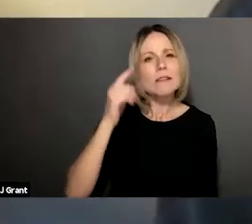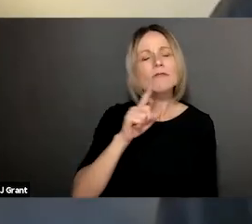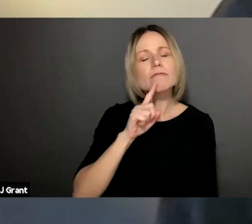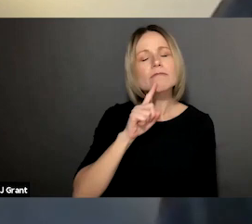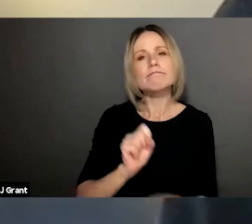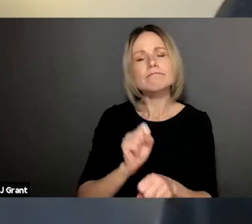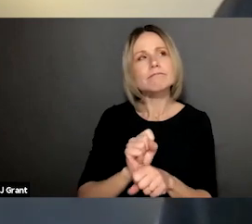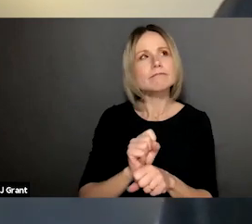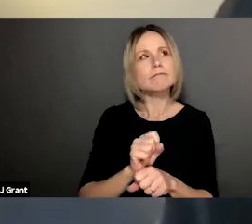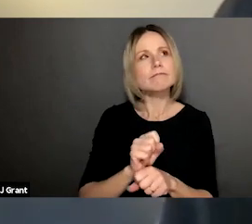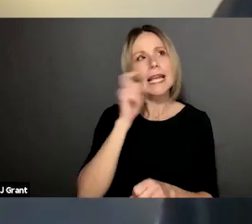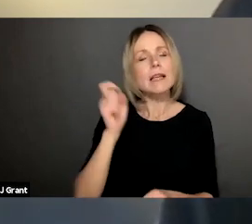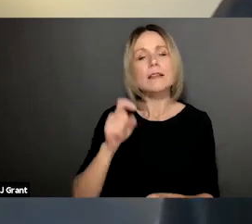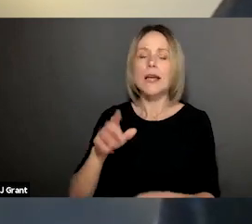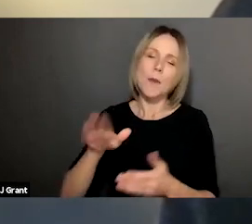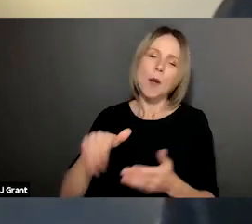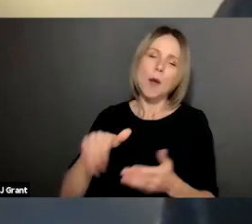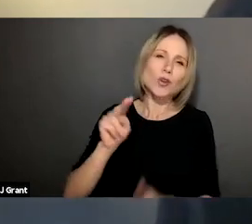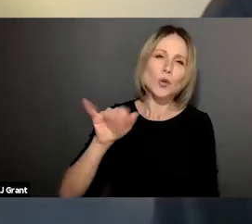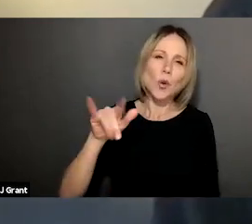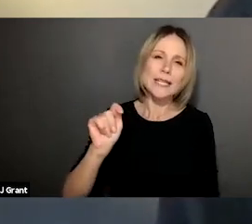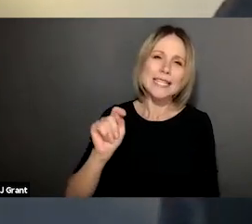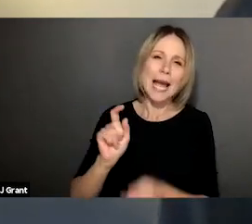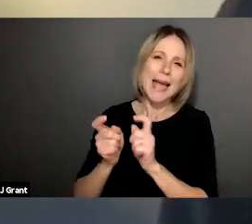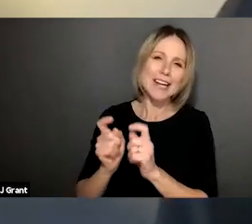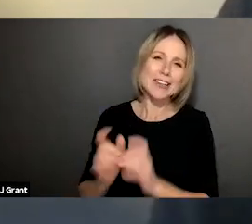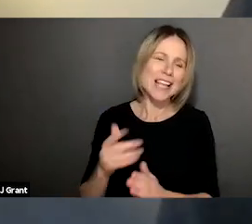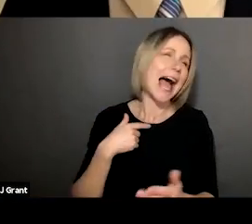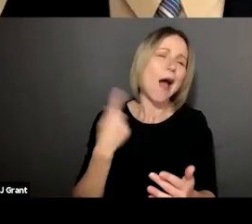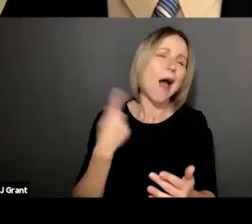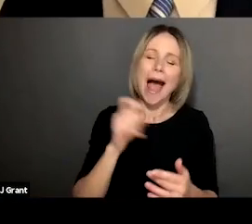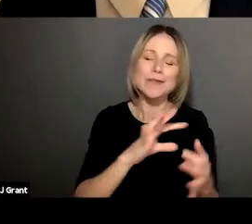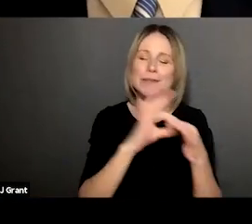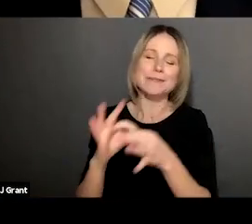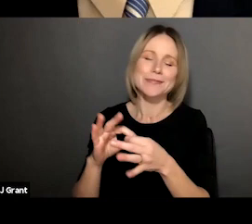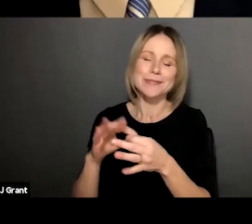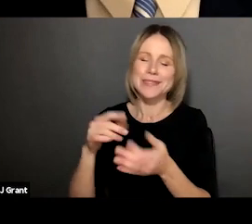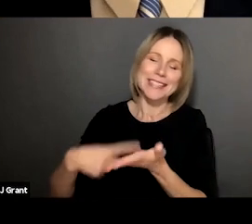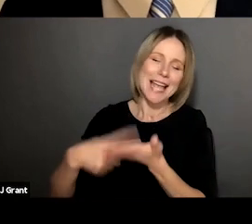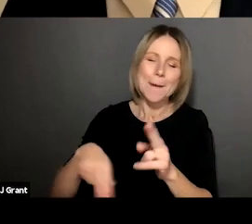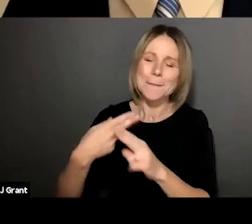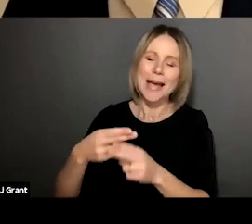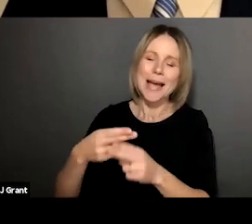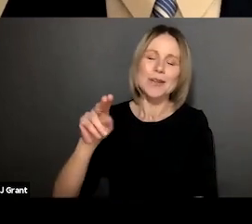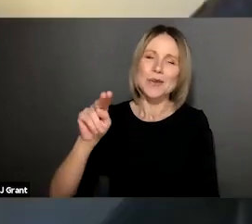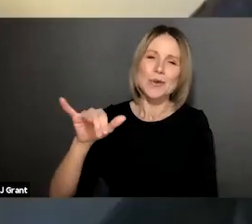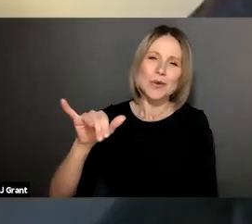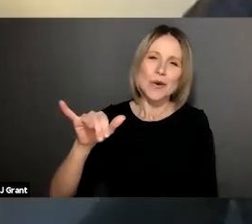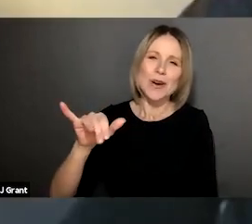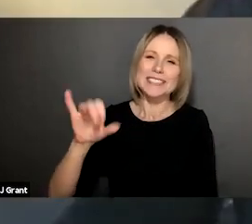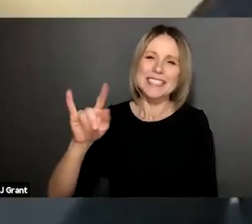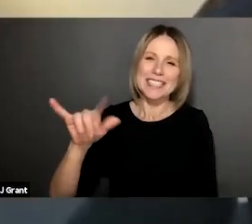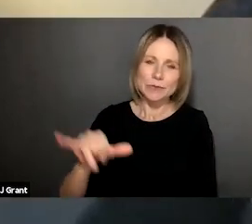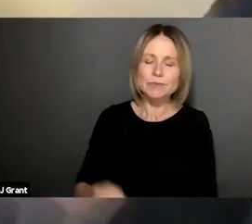like all New York Times editors, I'm going to bring it back to New York City, like I always do. But one of the interesting things that happened in the